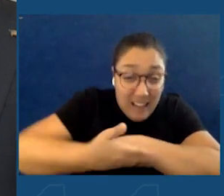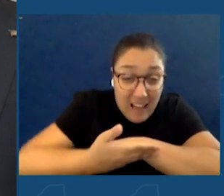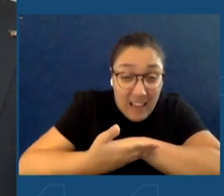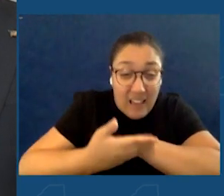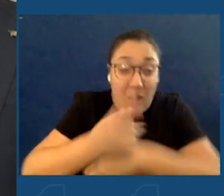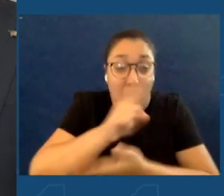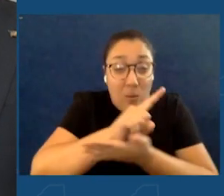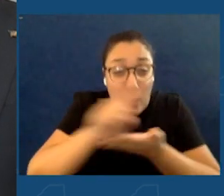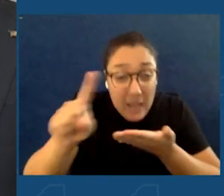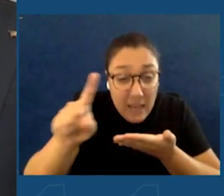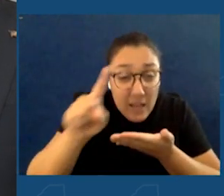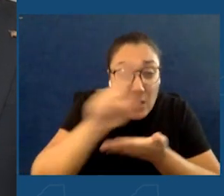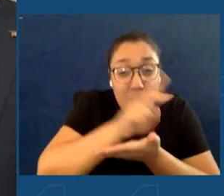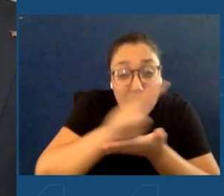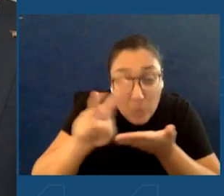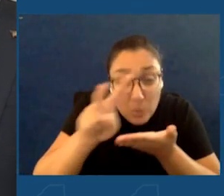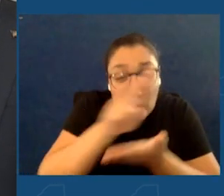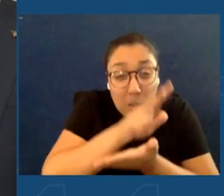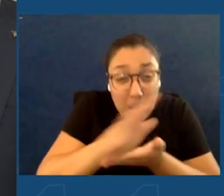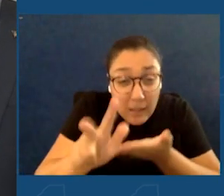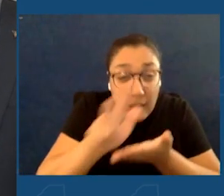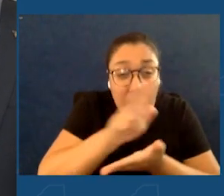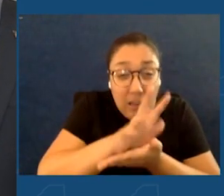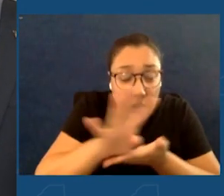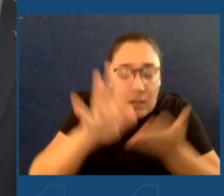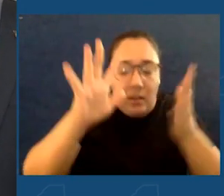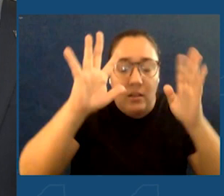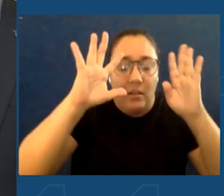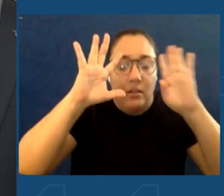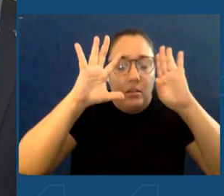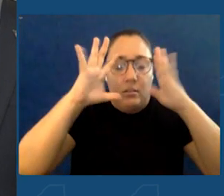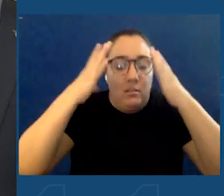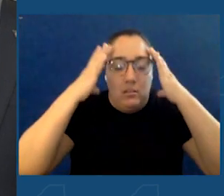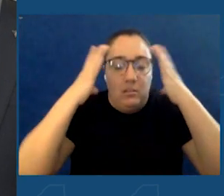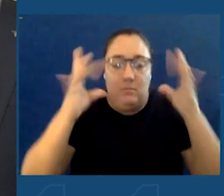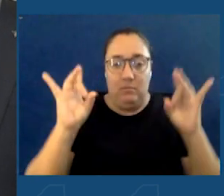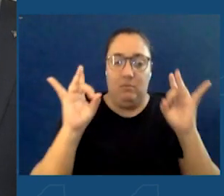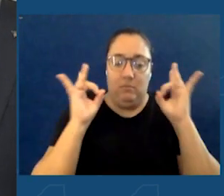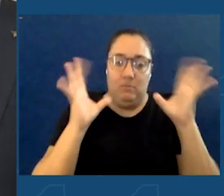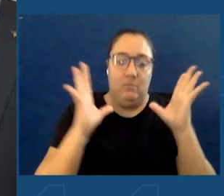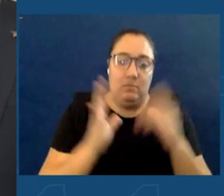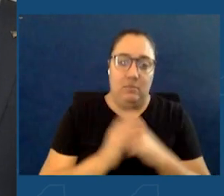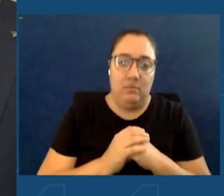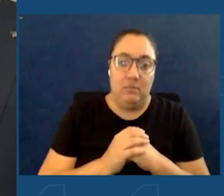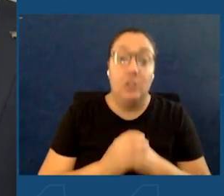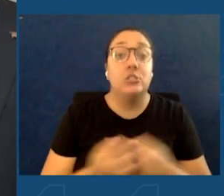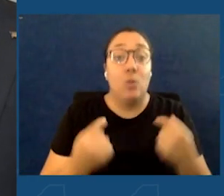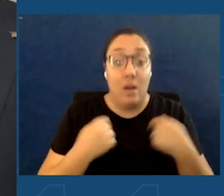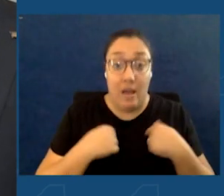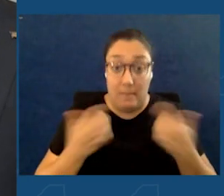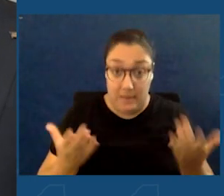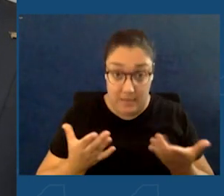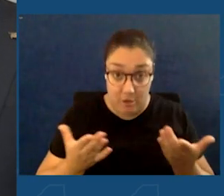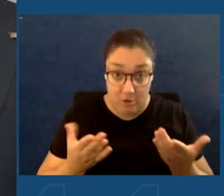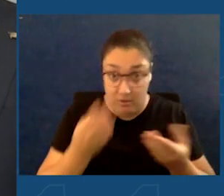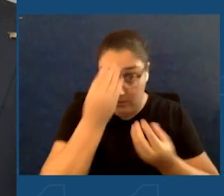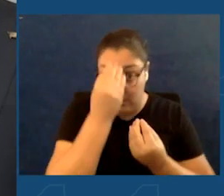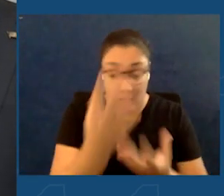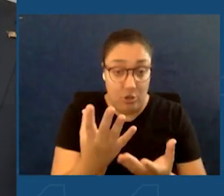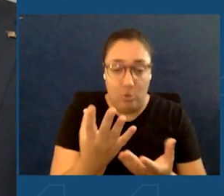sudden, we're in a disastrous situation. I'm here to say that can't